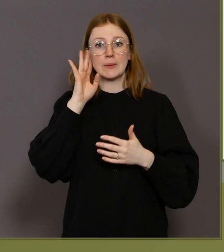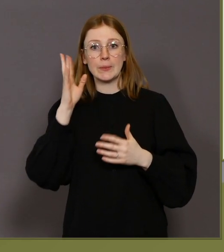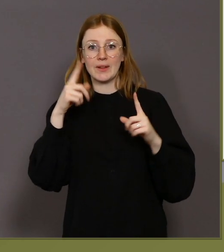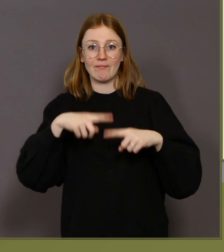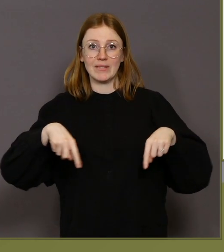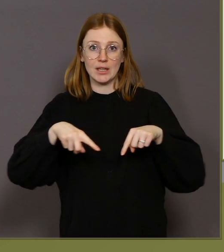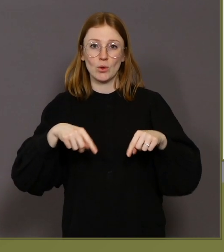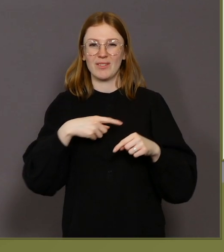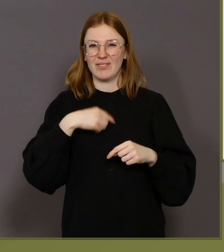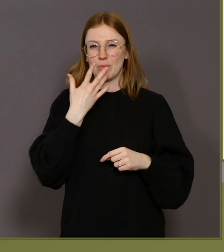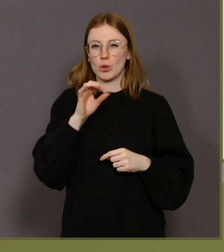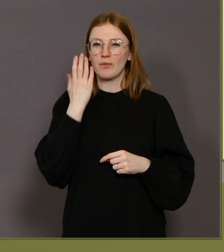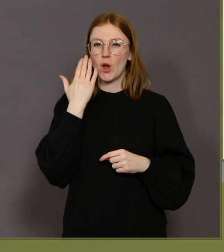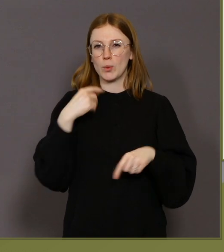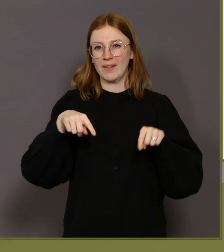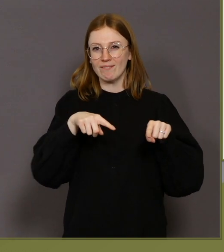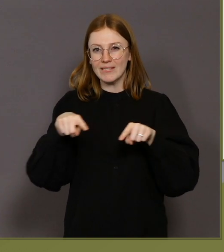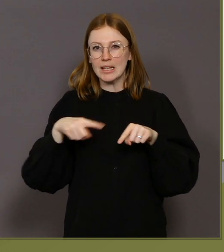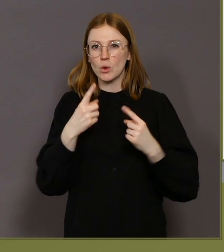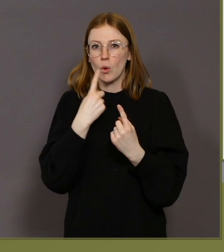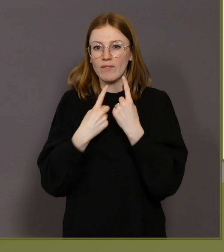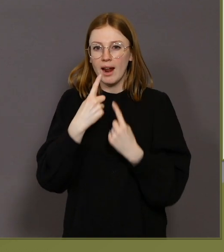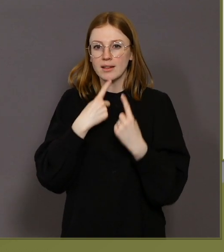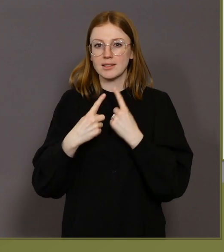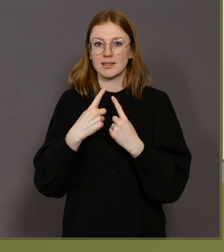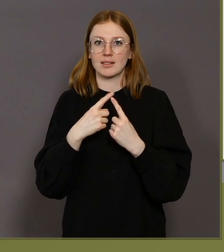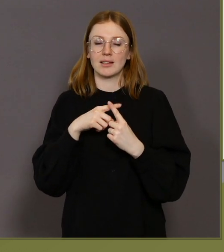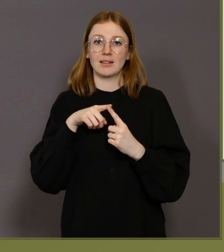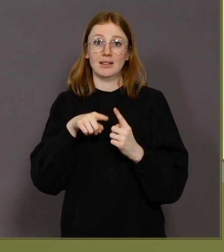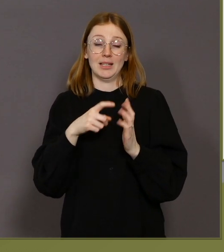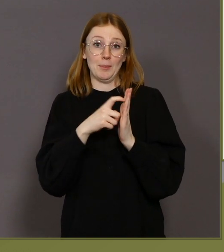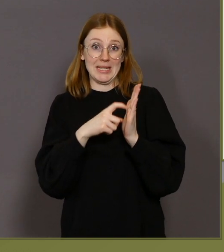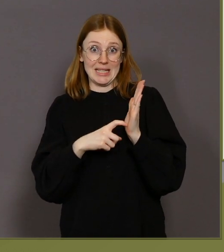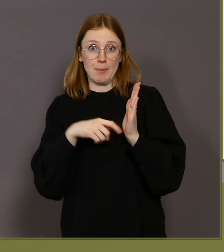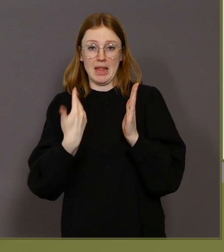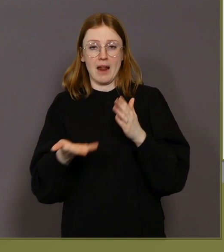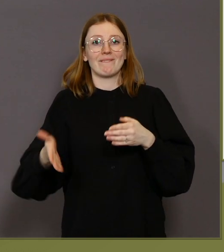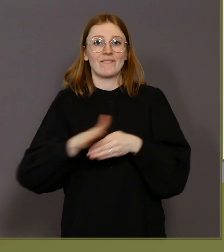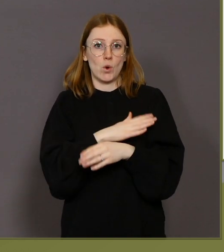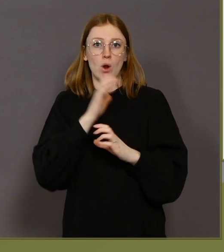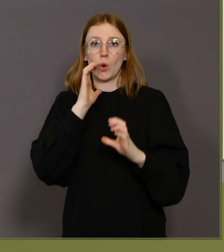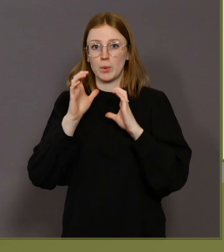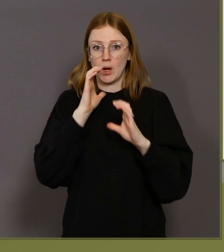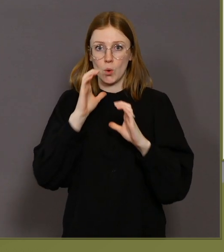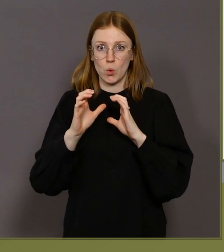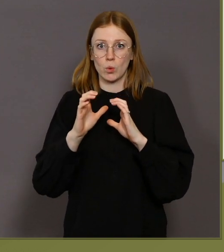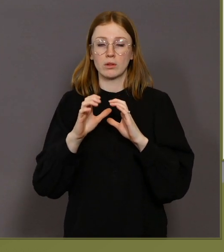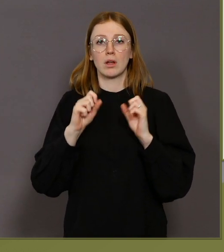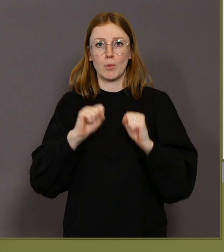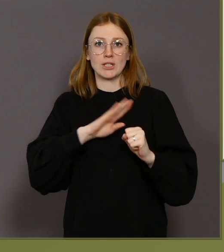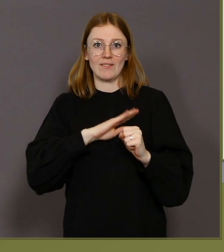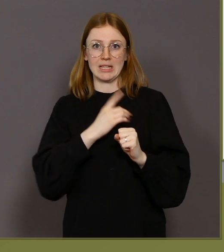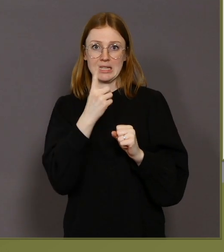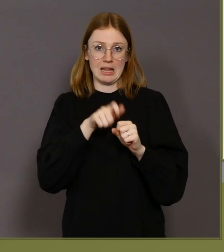conferencing, and the principle behind that is total communication. That means you need to have a voice channel,